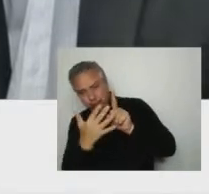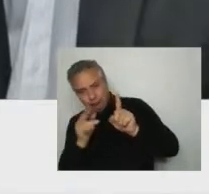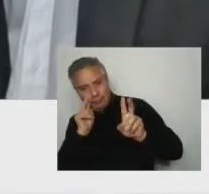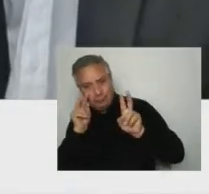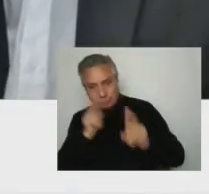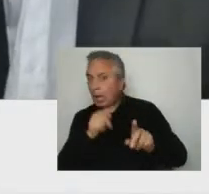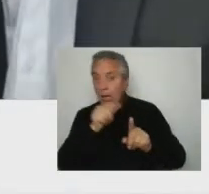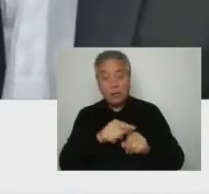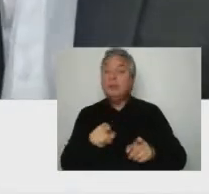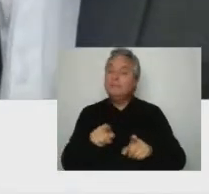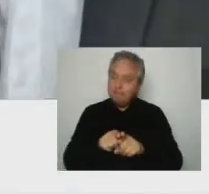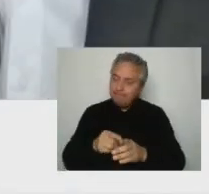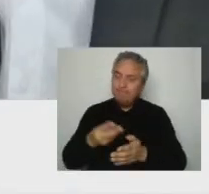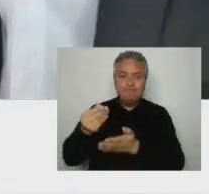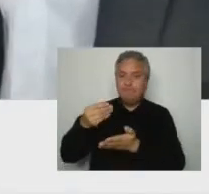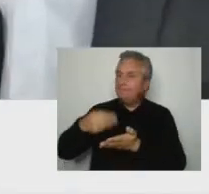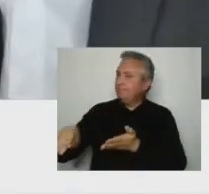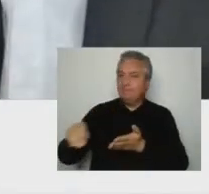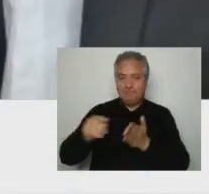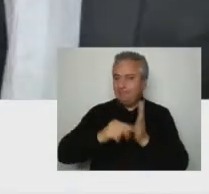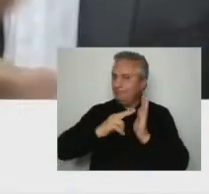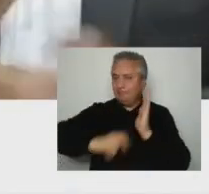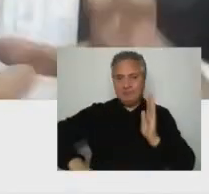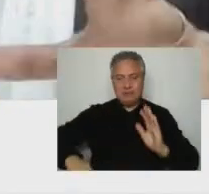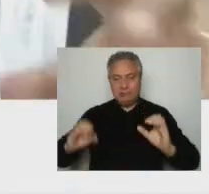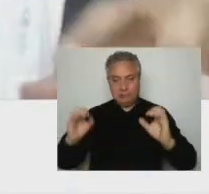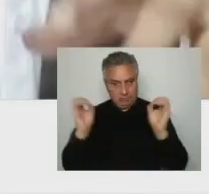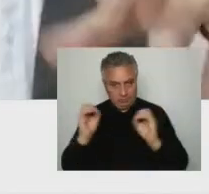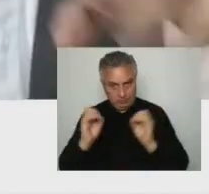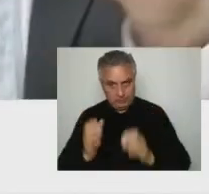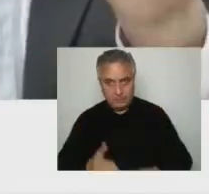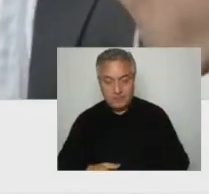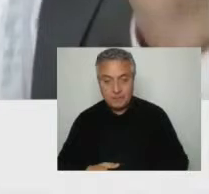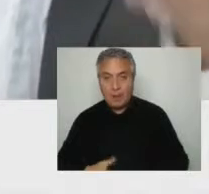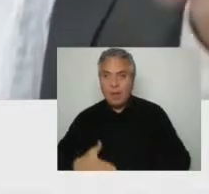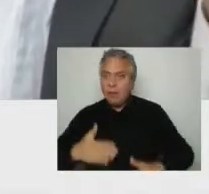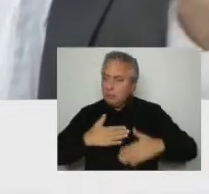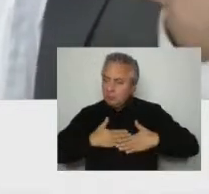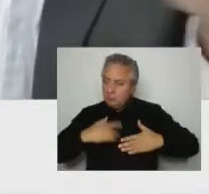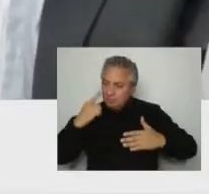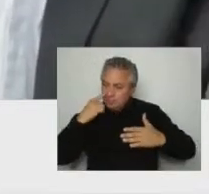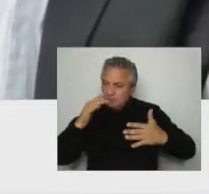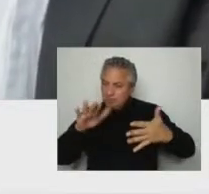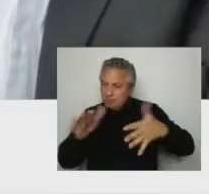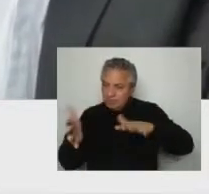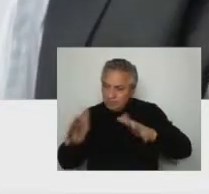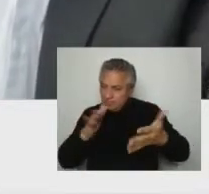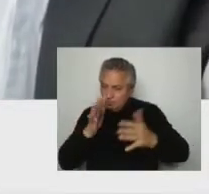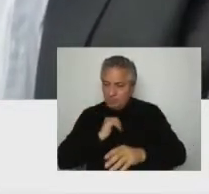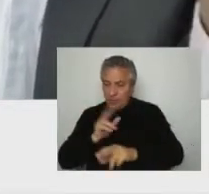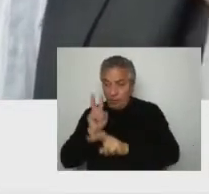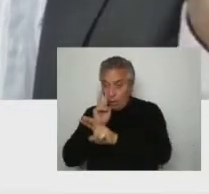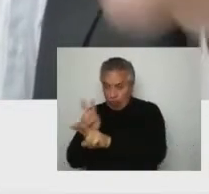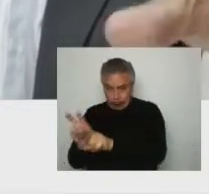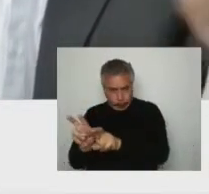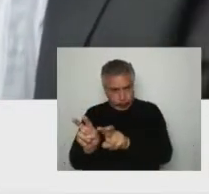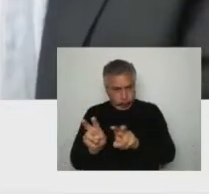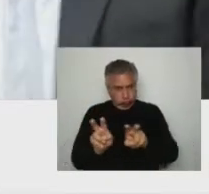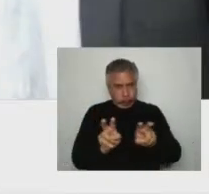And then we have the miscellaneous or the other category. Now, based on our